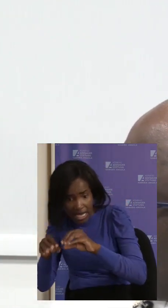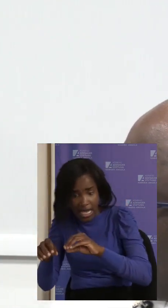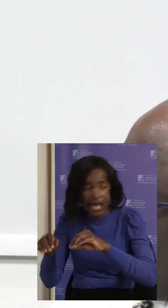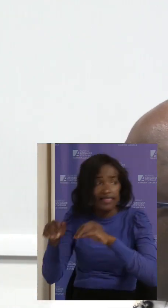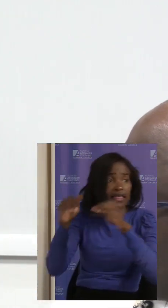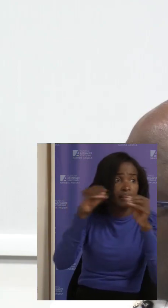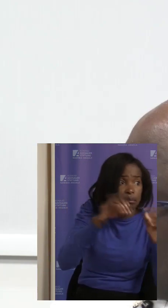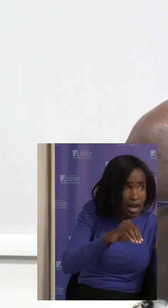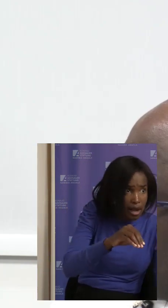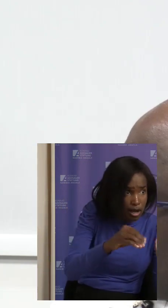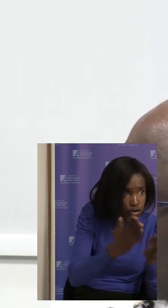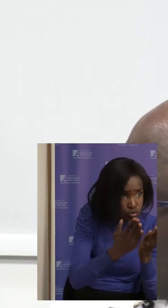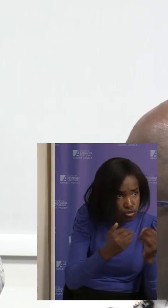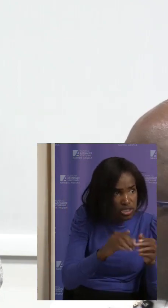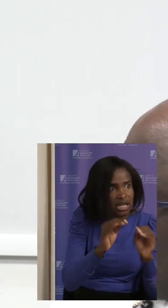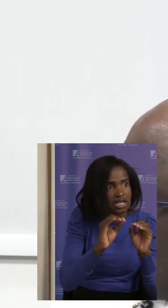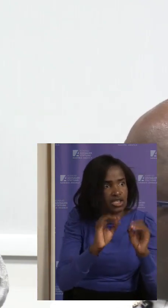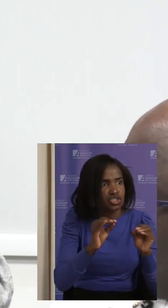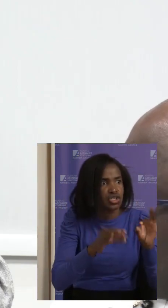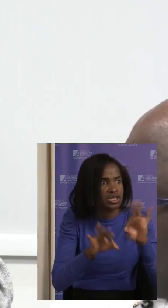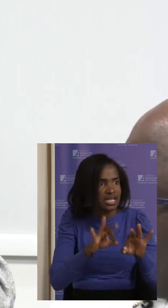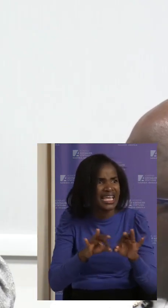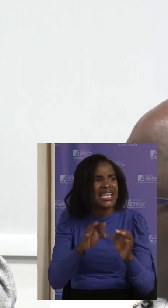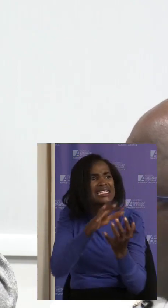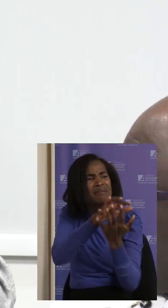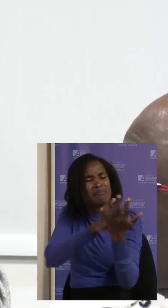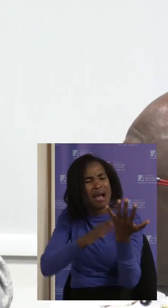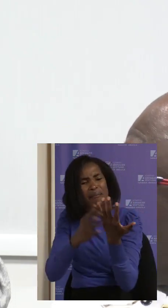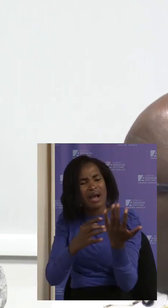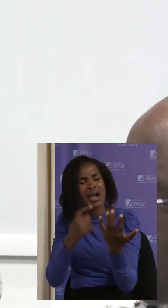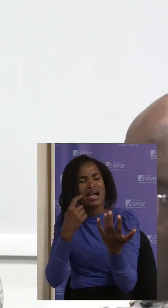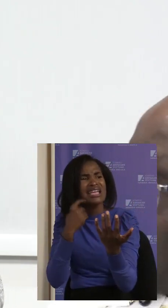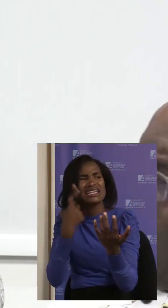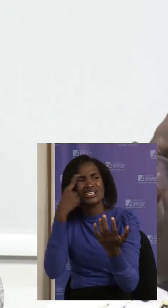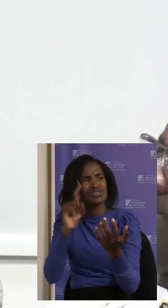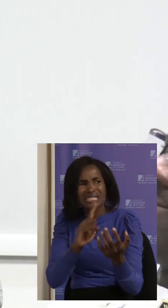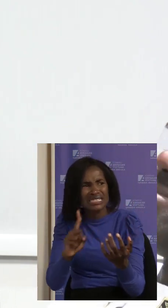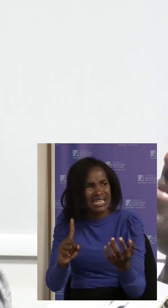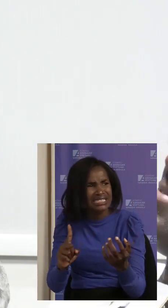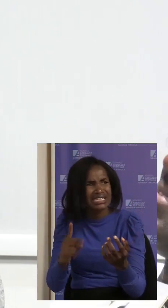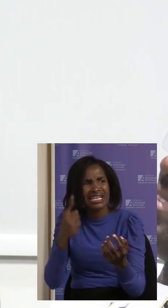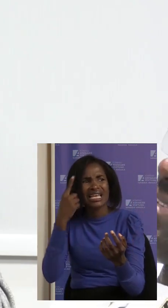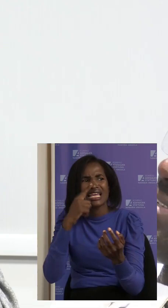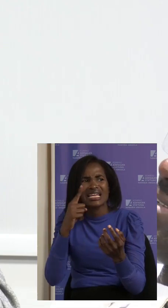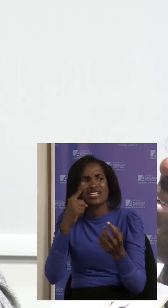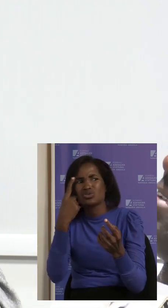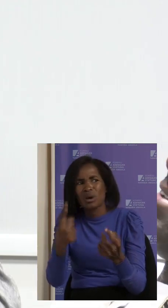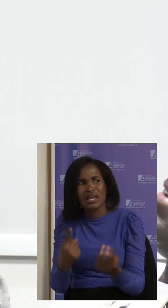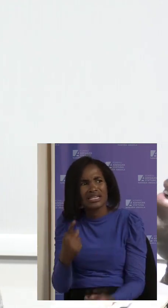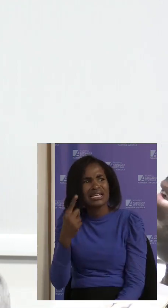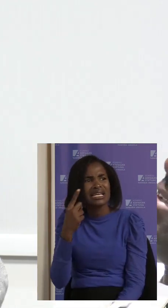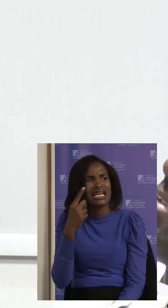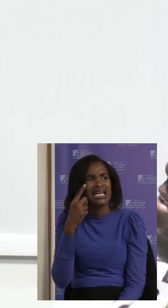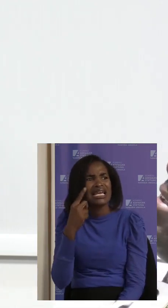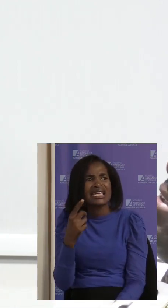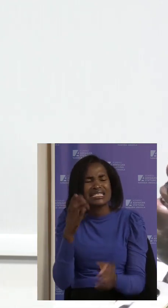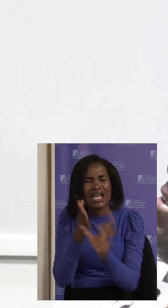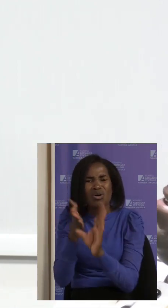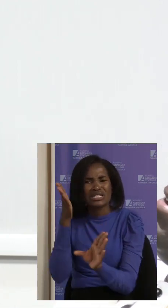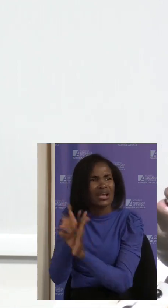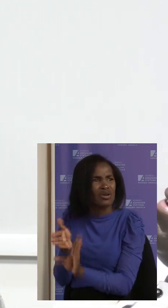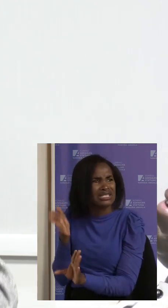honors, where everything in the transcript is about English for teachers, English 1, then there's a lot of